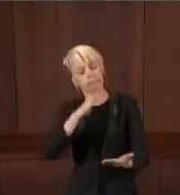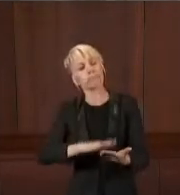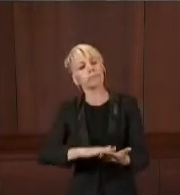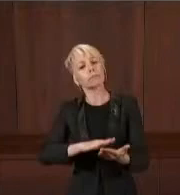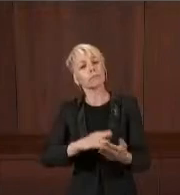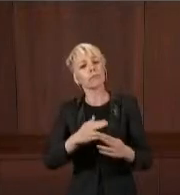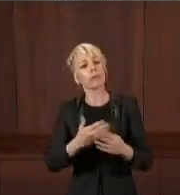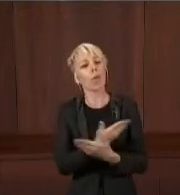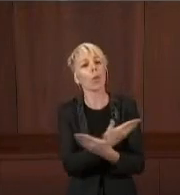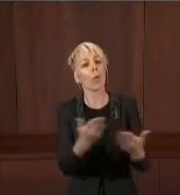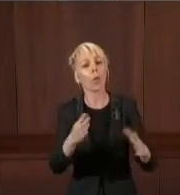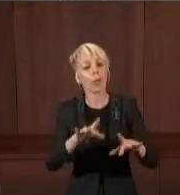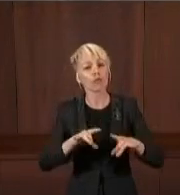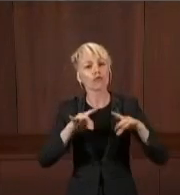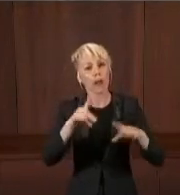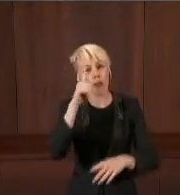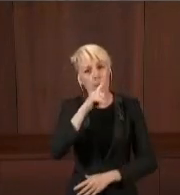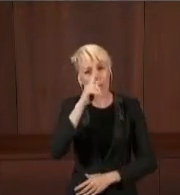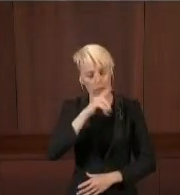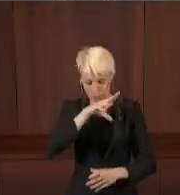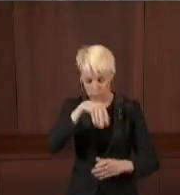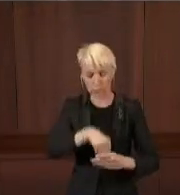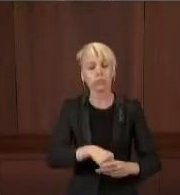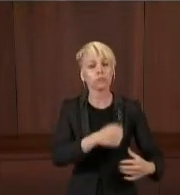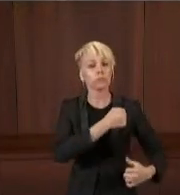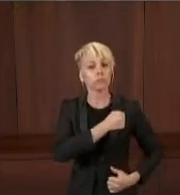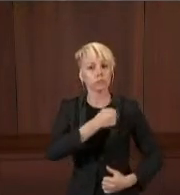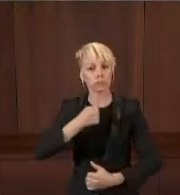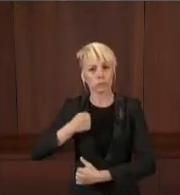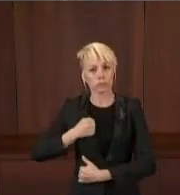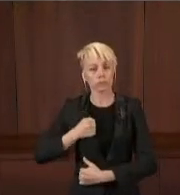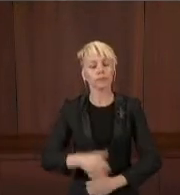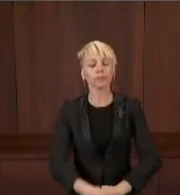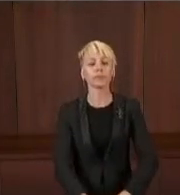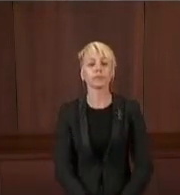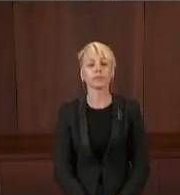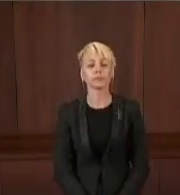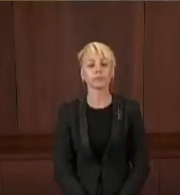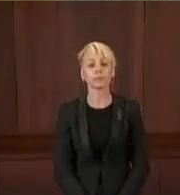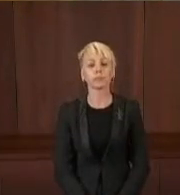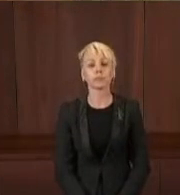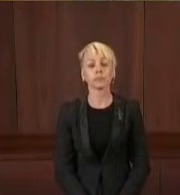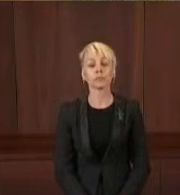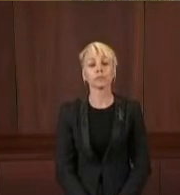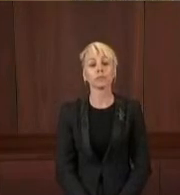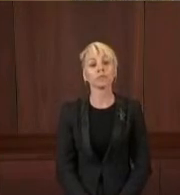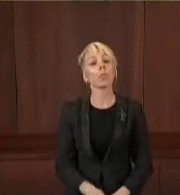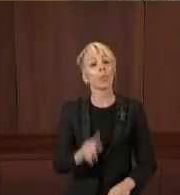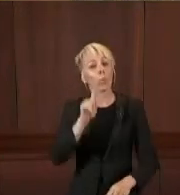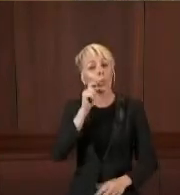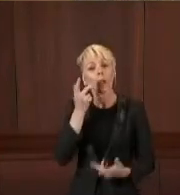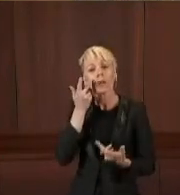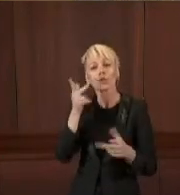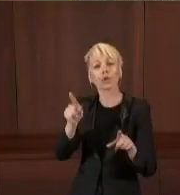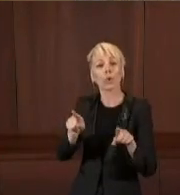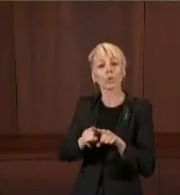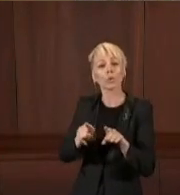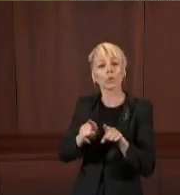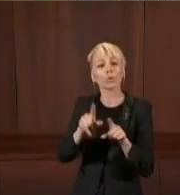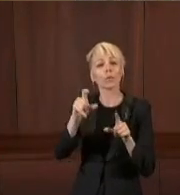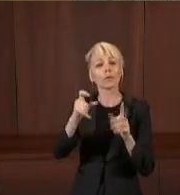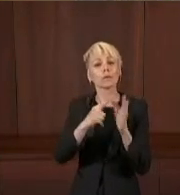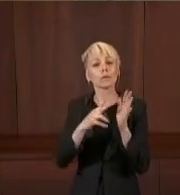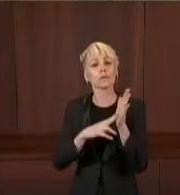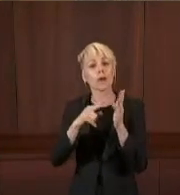Australians who have served in the Defence Force. We will also cross shortly to the cenotaph in Martin Place, which was dedicated